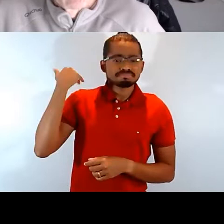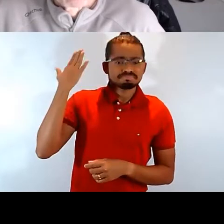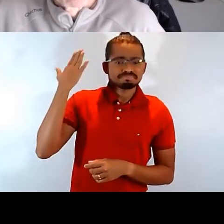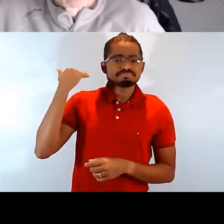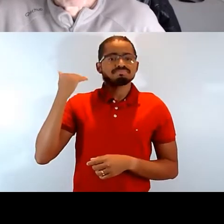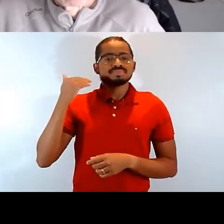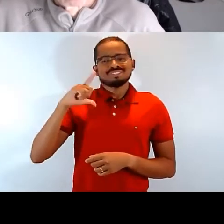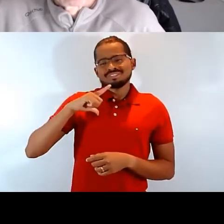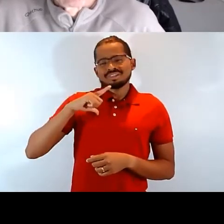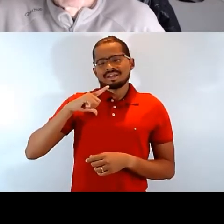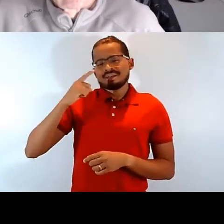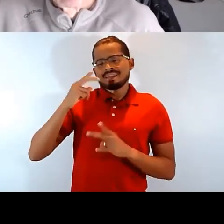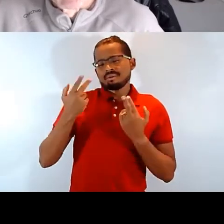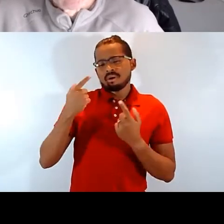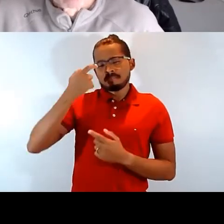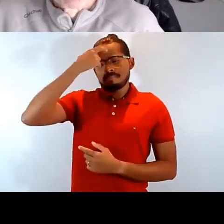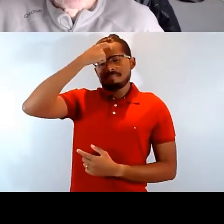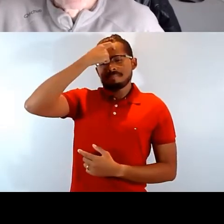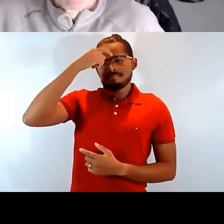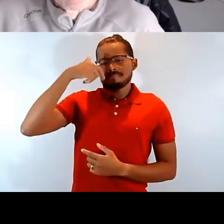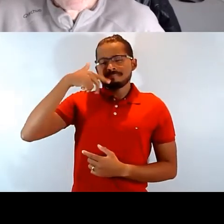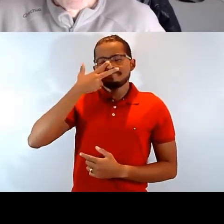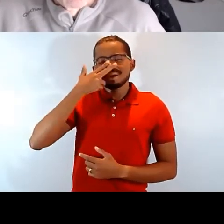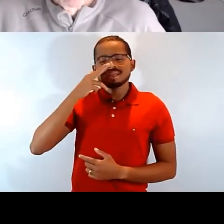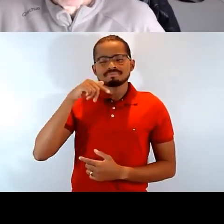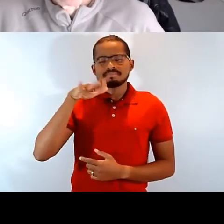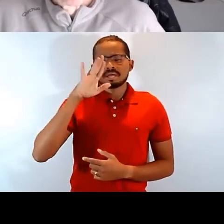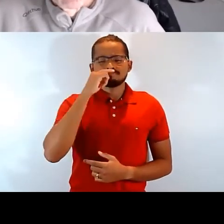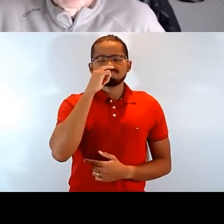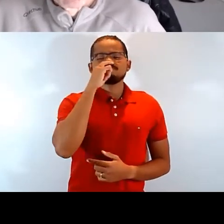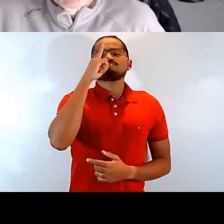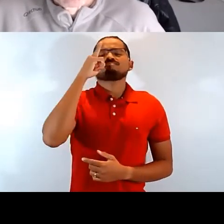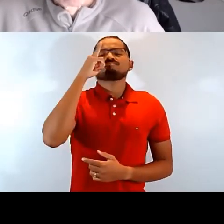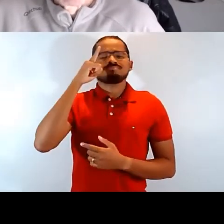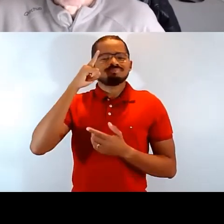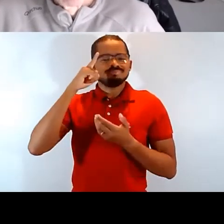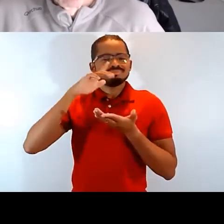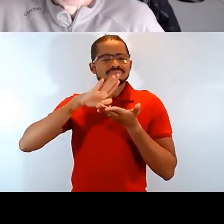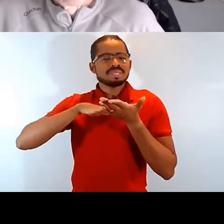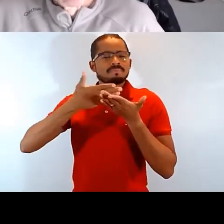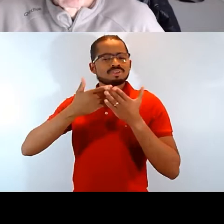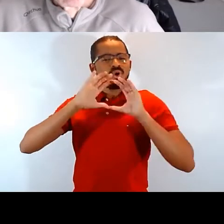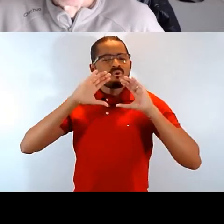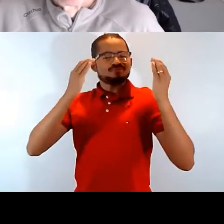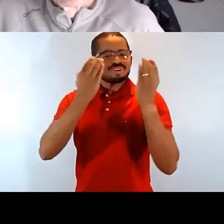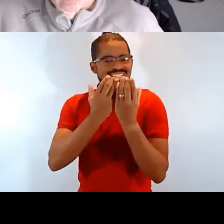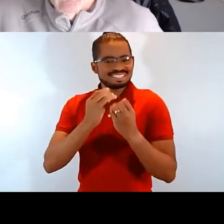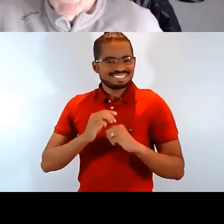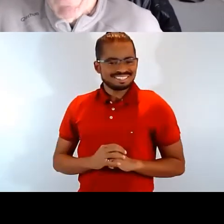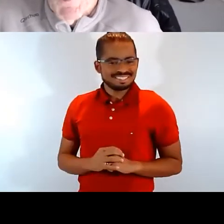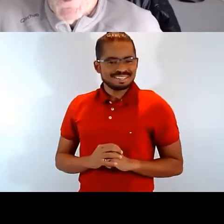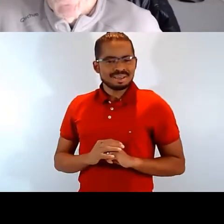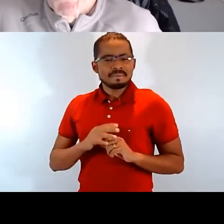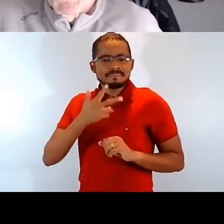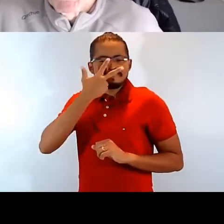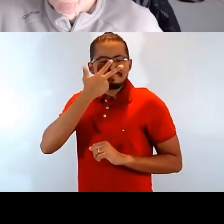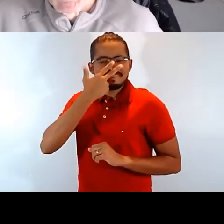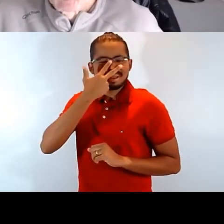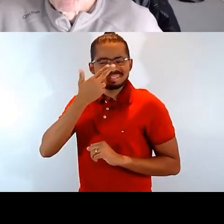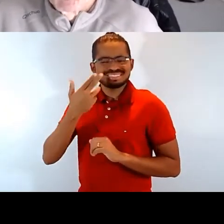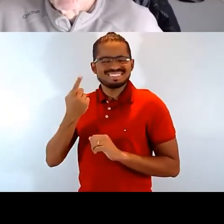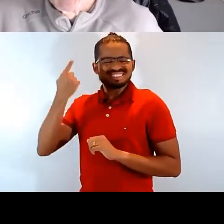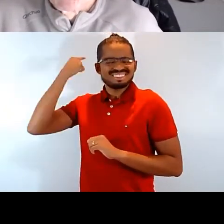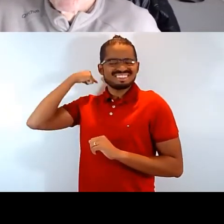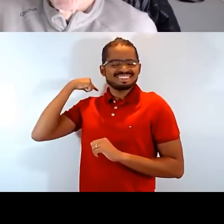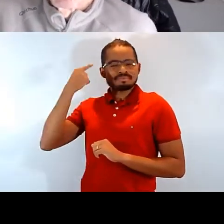view of conference interpreting. Conference interpreters were supposed to enable